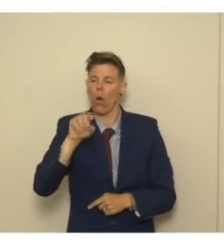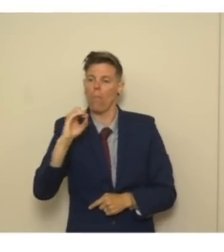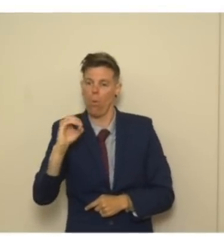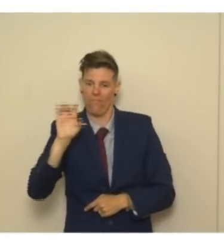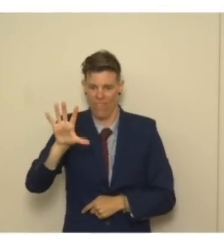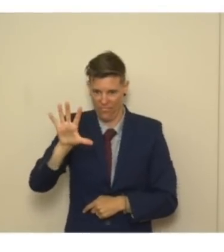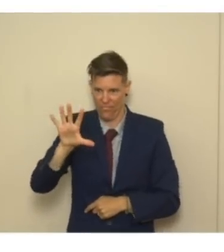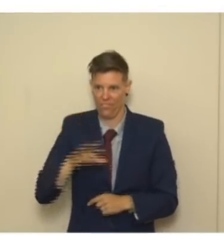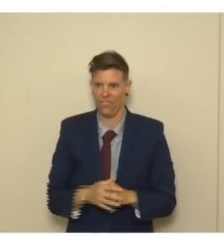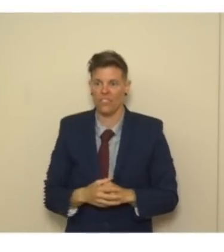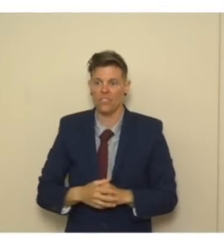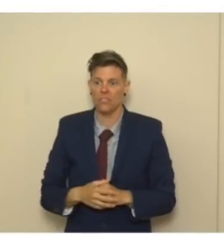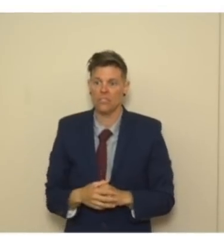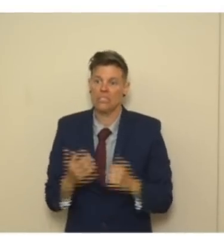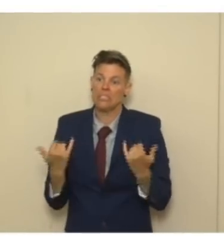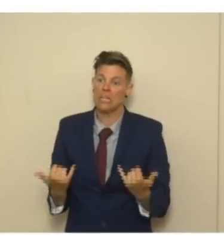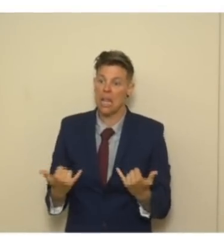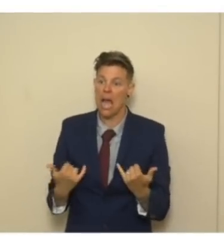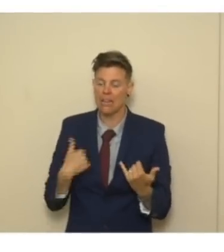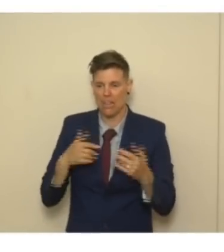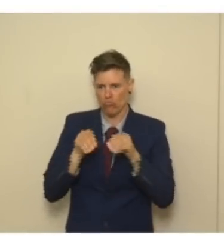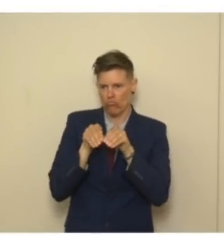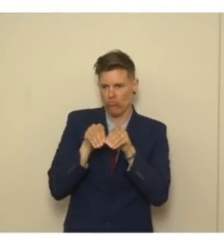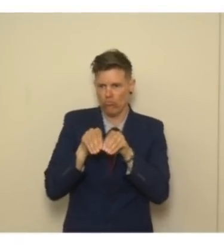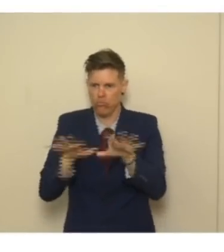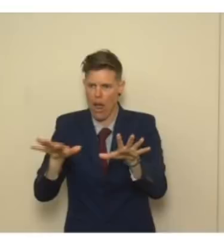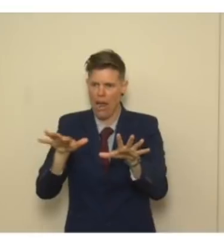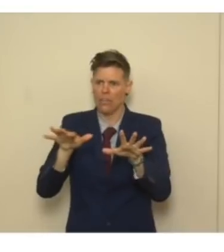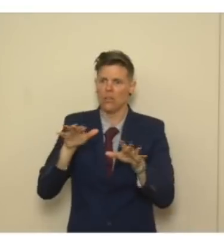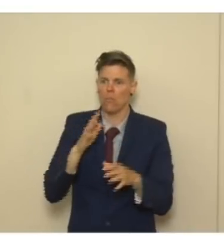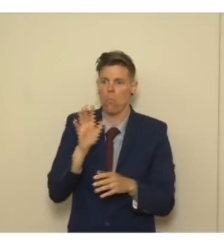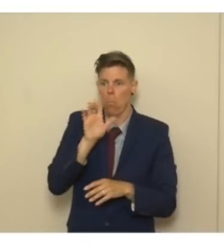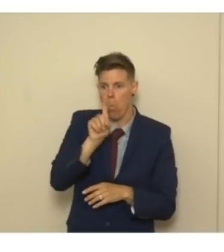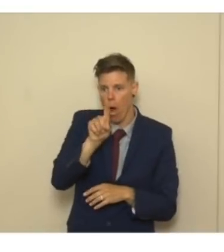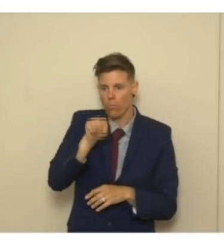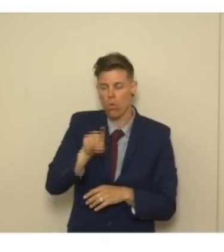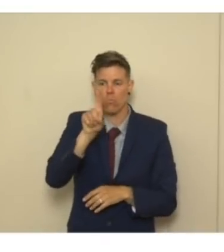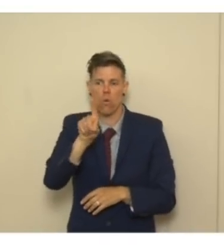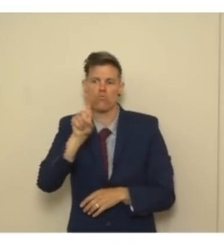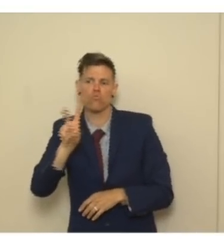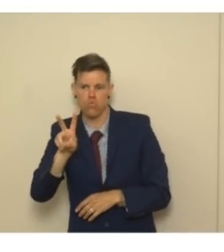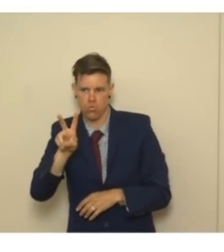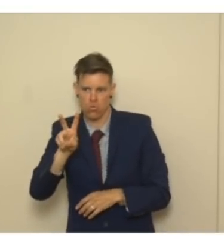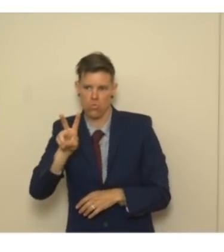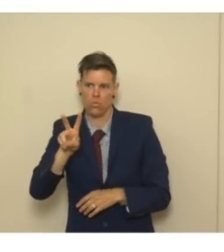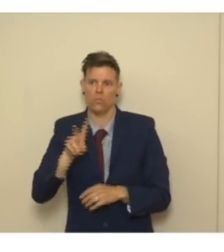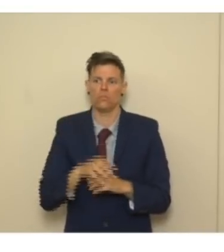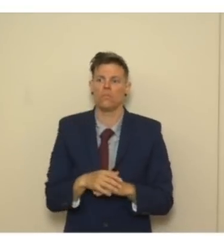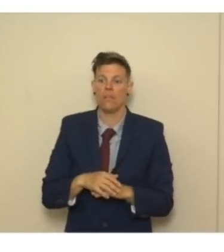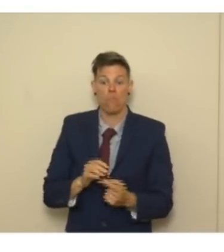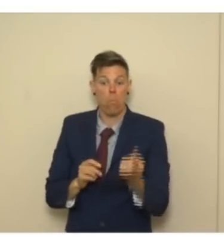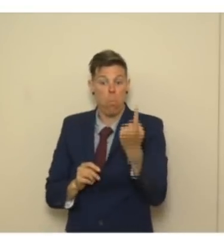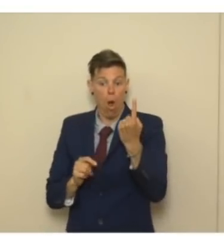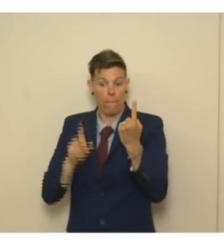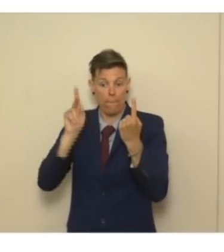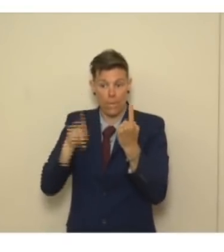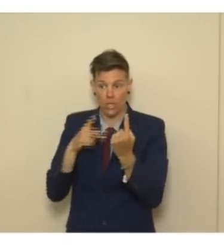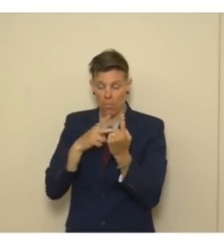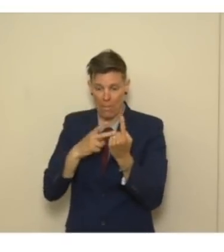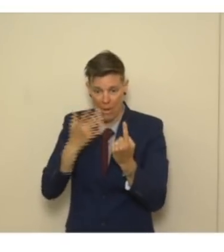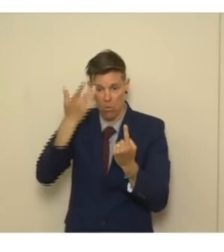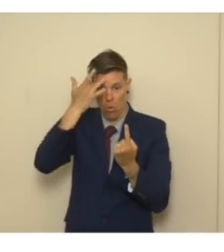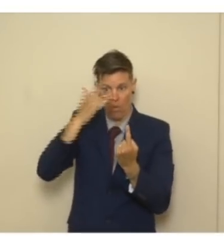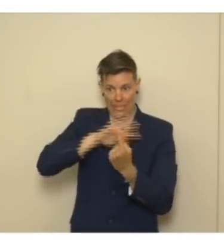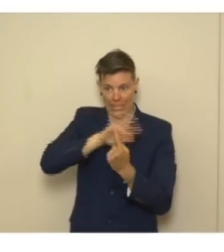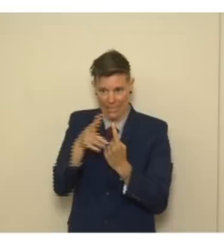is 1.12, that means that every person with COVID on average in New Mexico is spreading it to 1.12 other